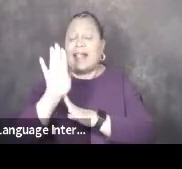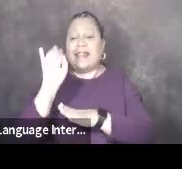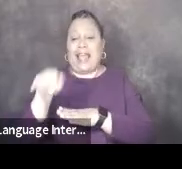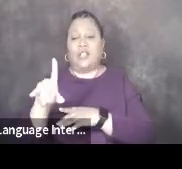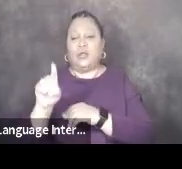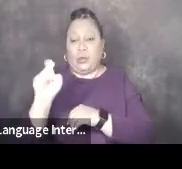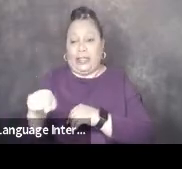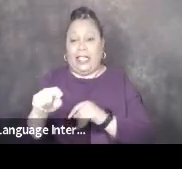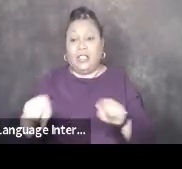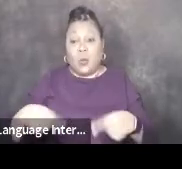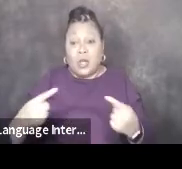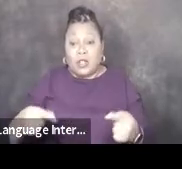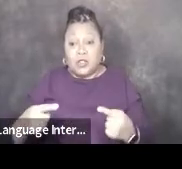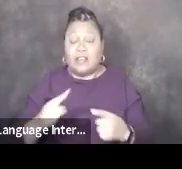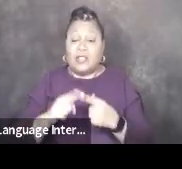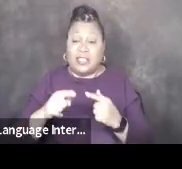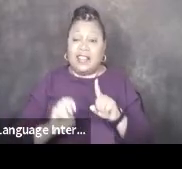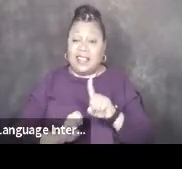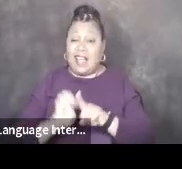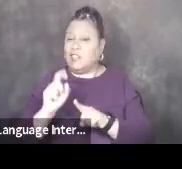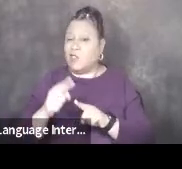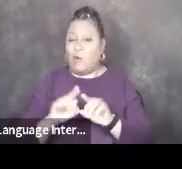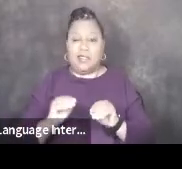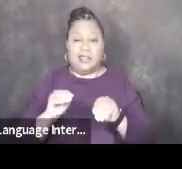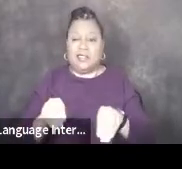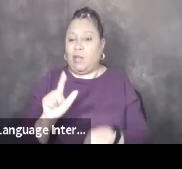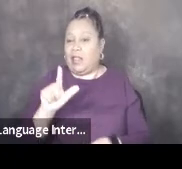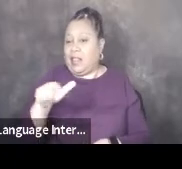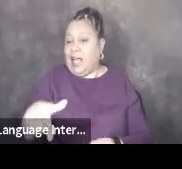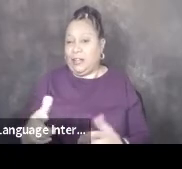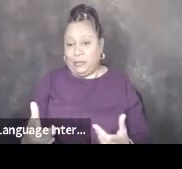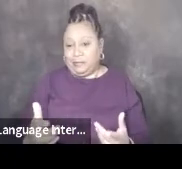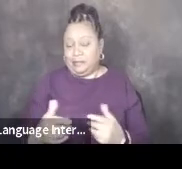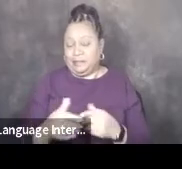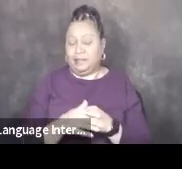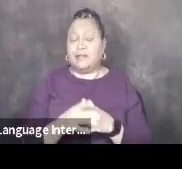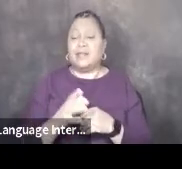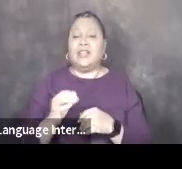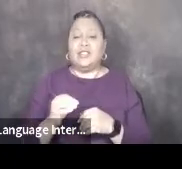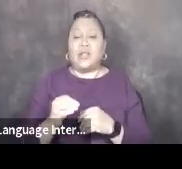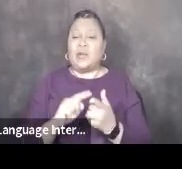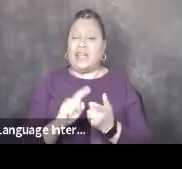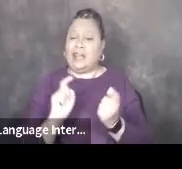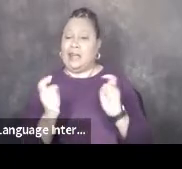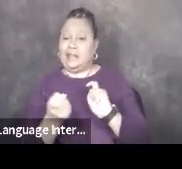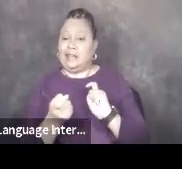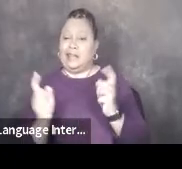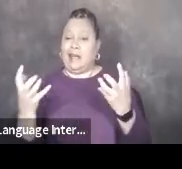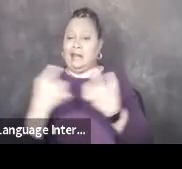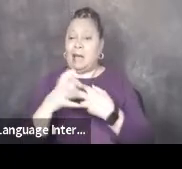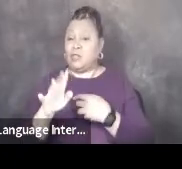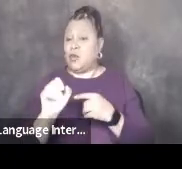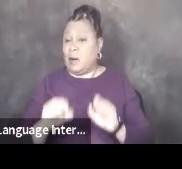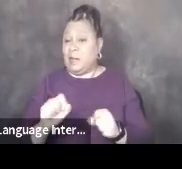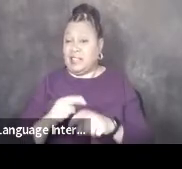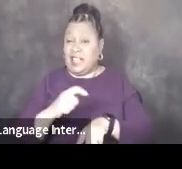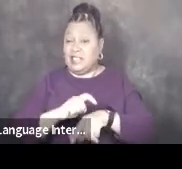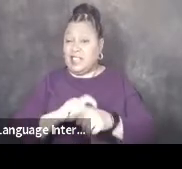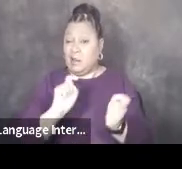do need the wheelchair, so you do need the elevator, you can always install it later. So it can adapt to your abilities as time